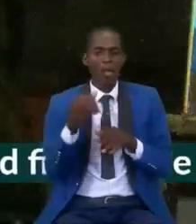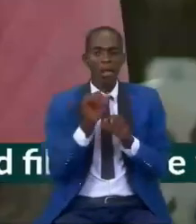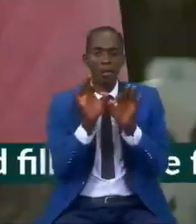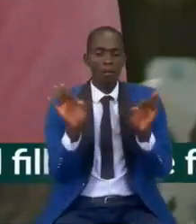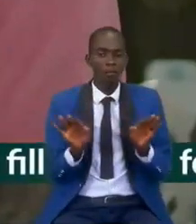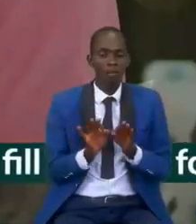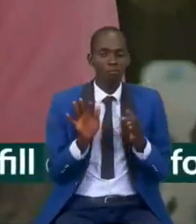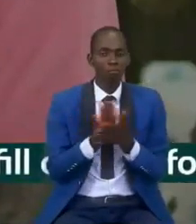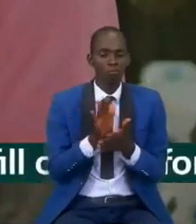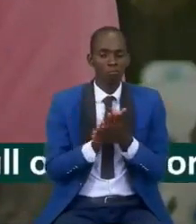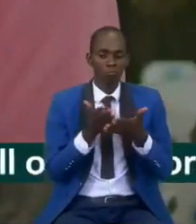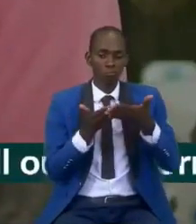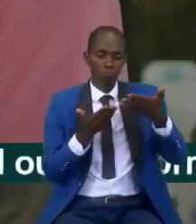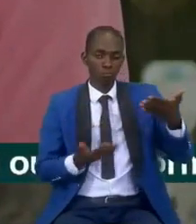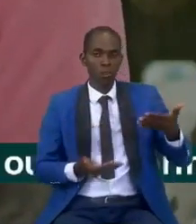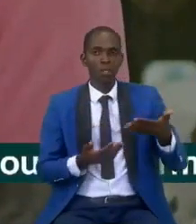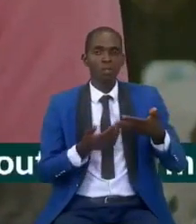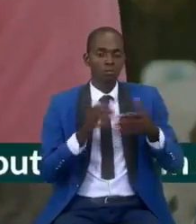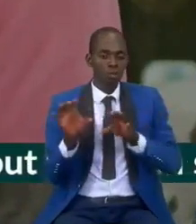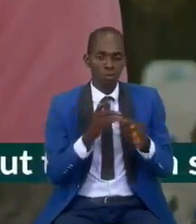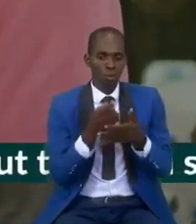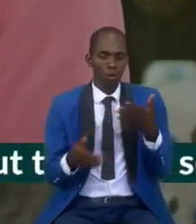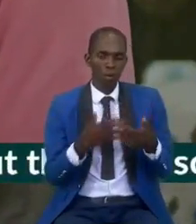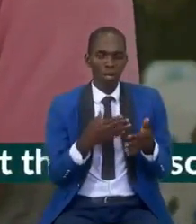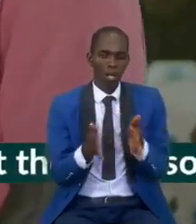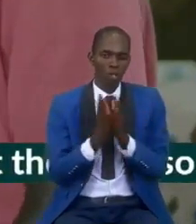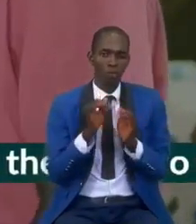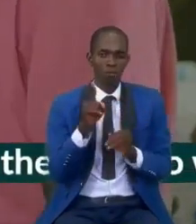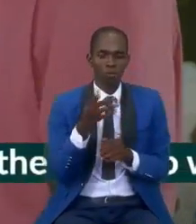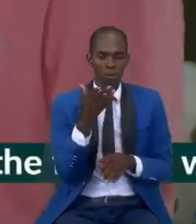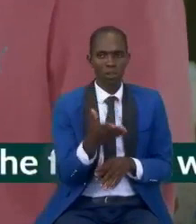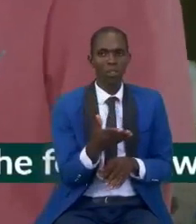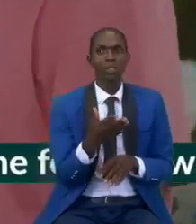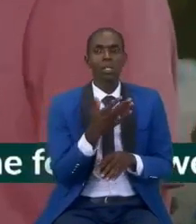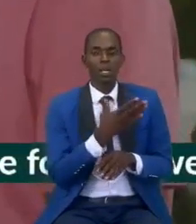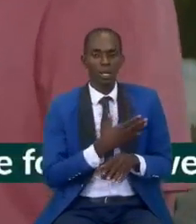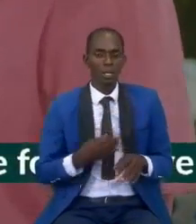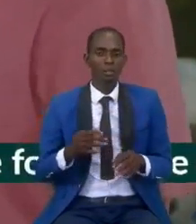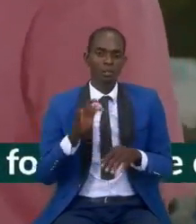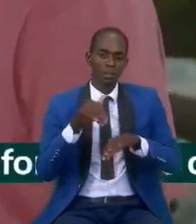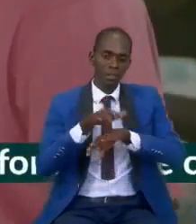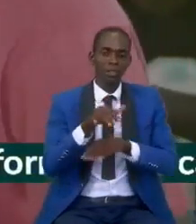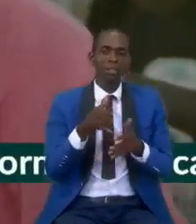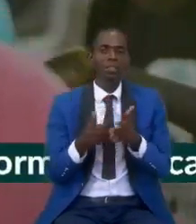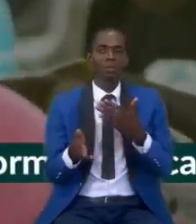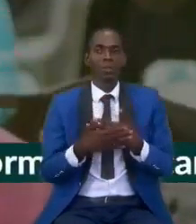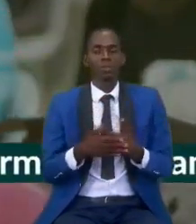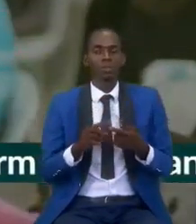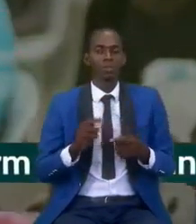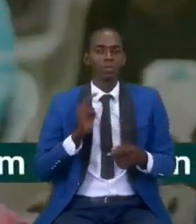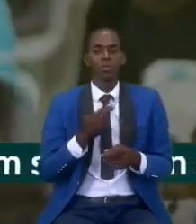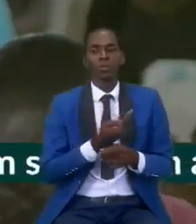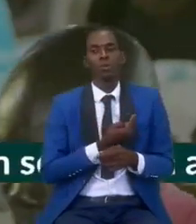Counselors, let's cover everywhere. As you finish where you are there, look for